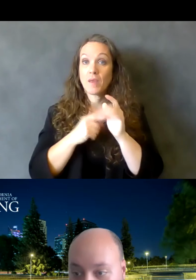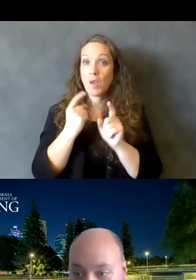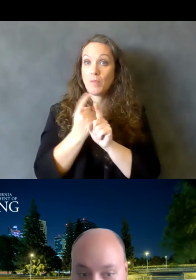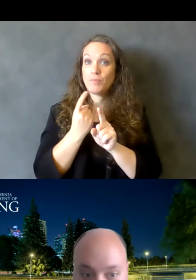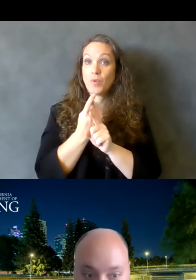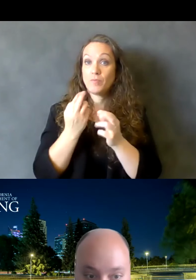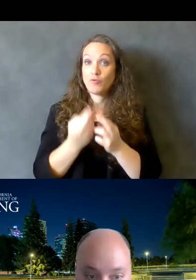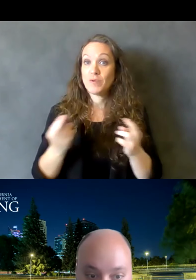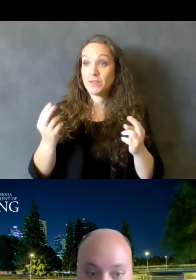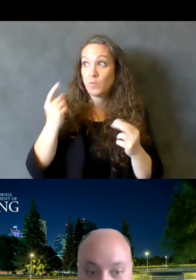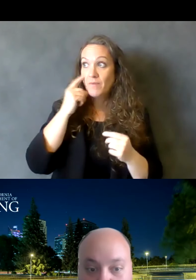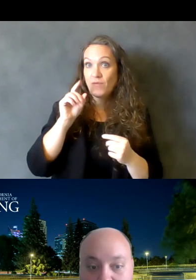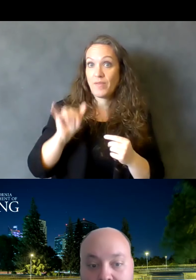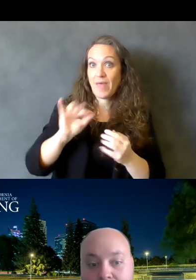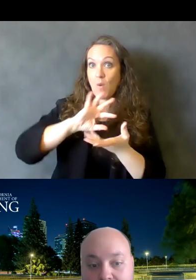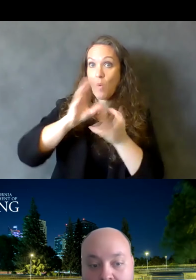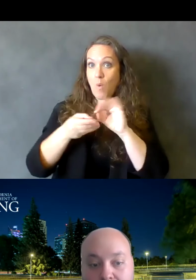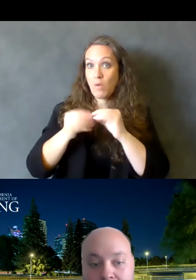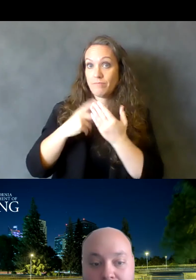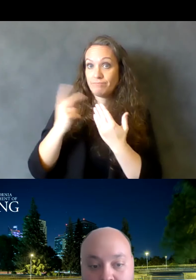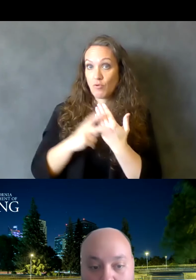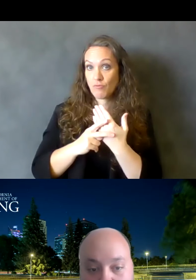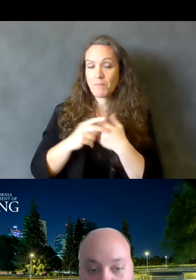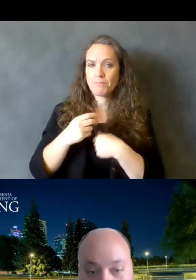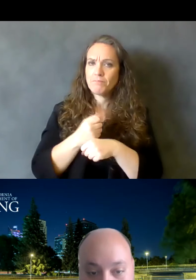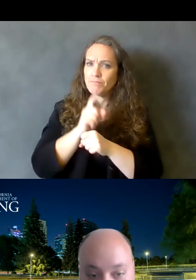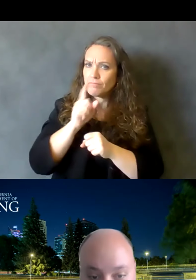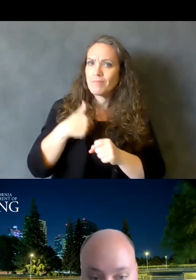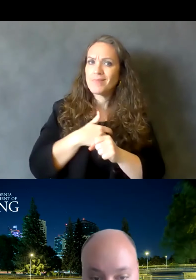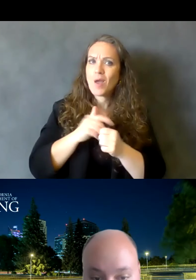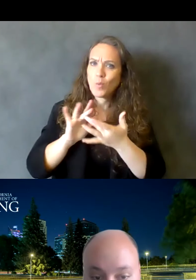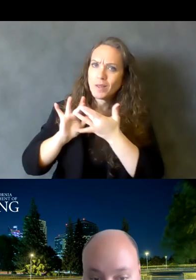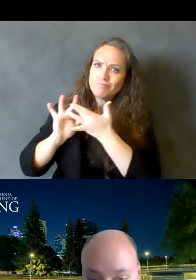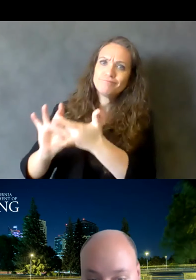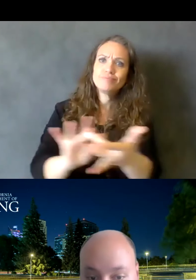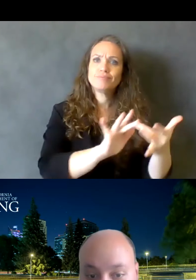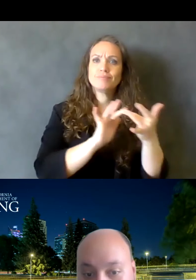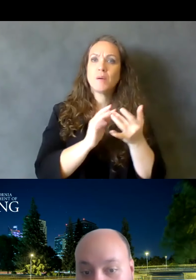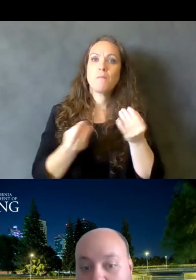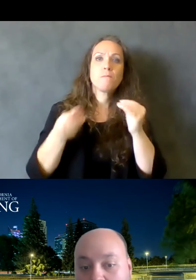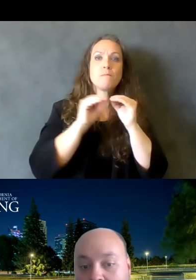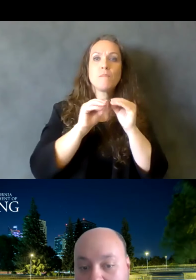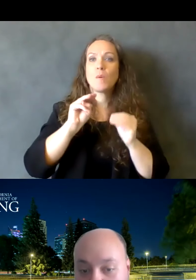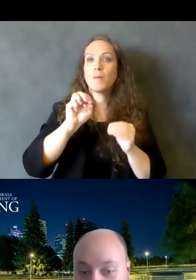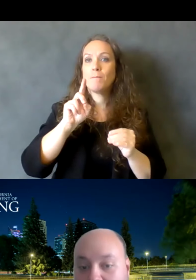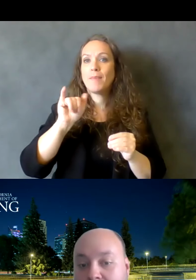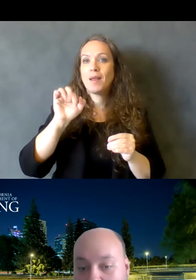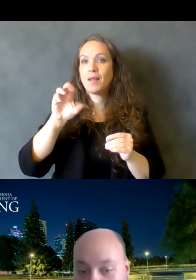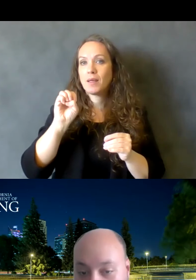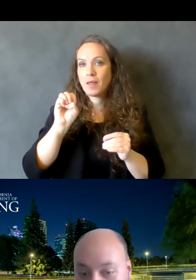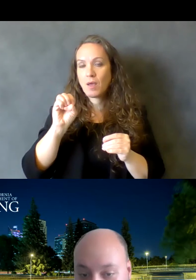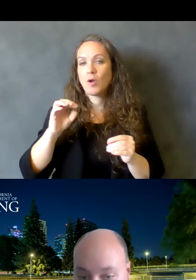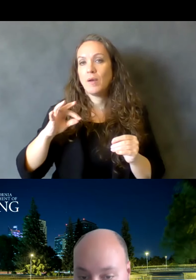needed for the HICAP program so we can start to reach more Medicare beneficiaries and align services with our needs